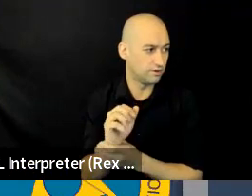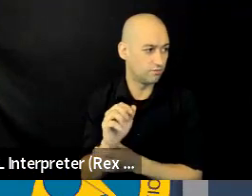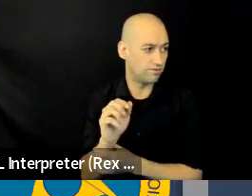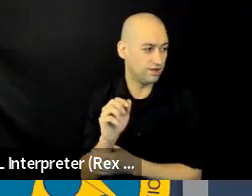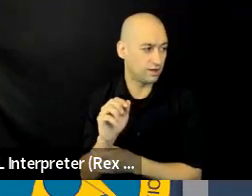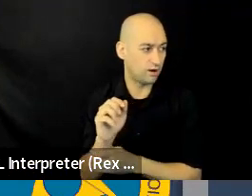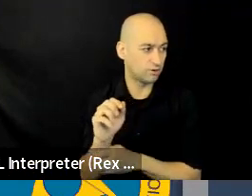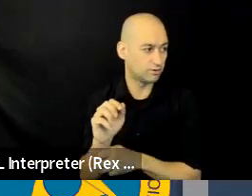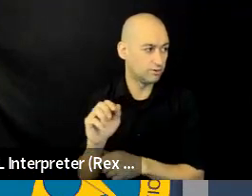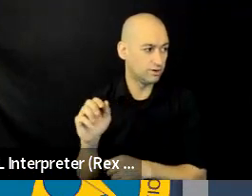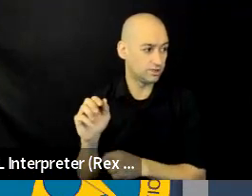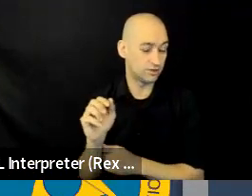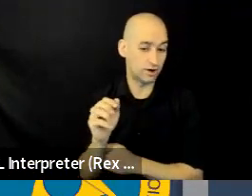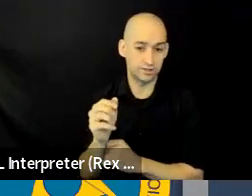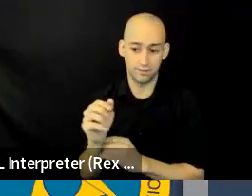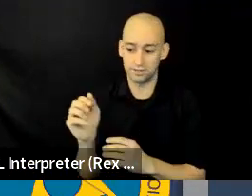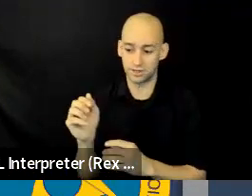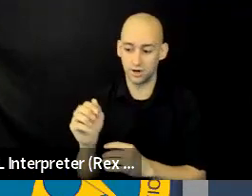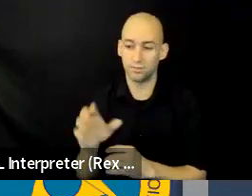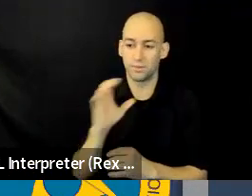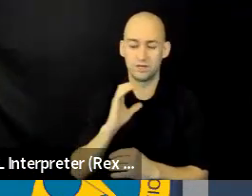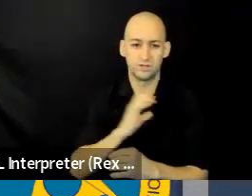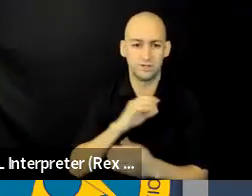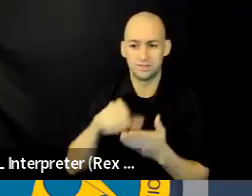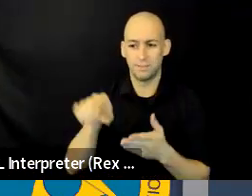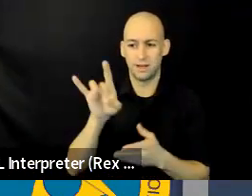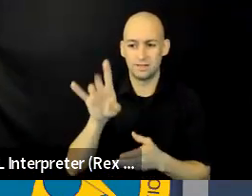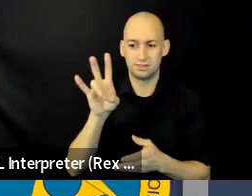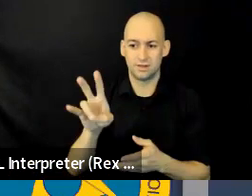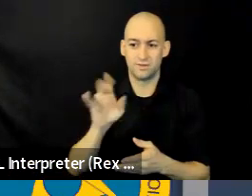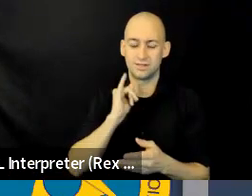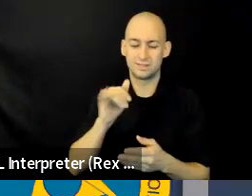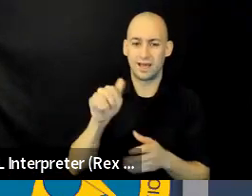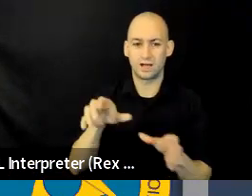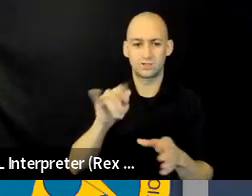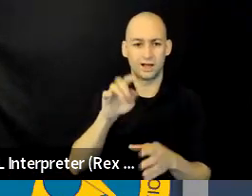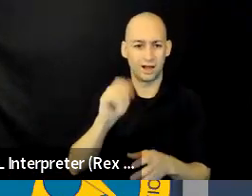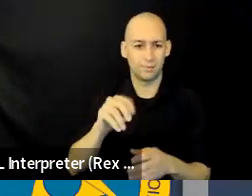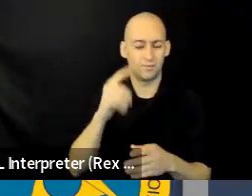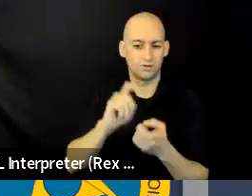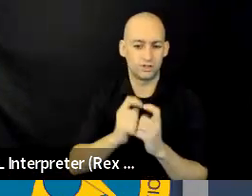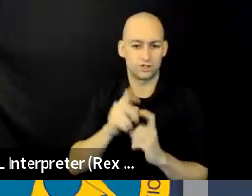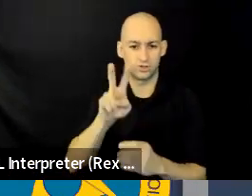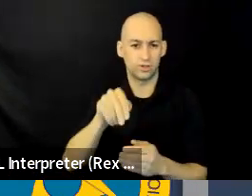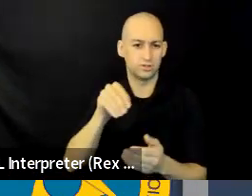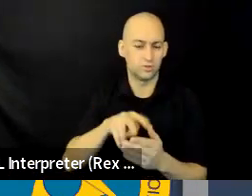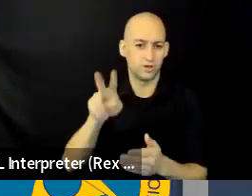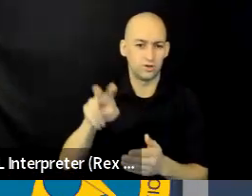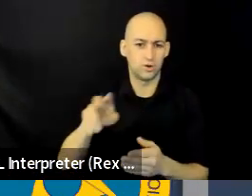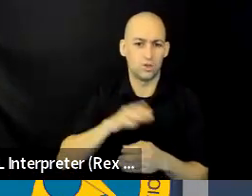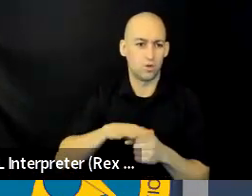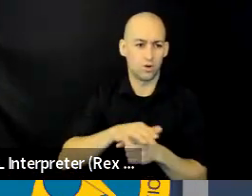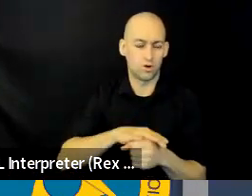87. Commissioners, tab 87 is an action item to amend the 2022 local